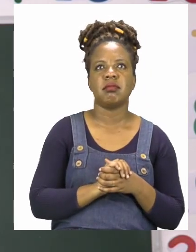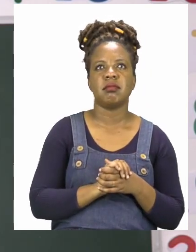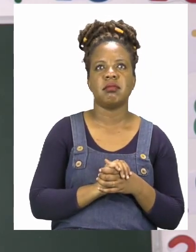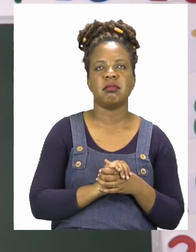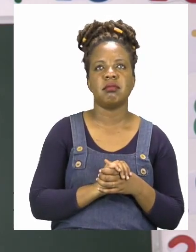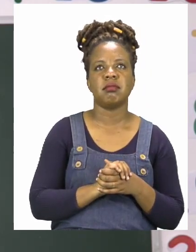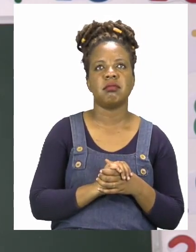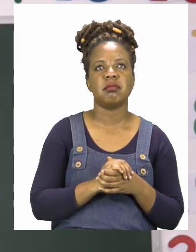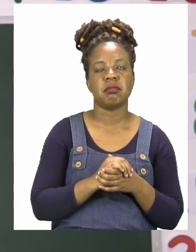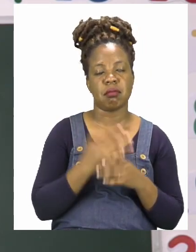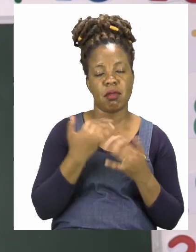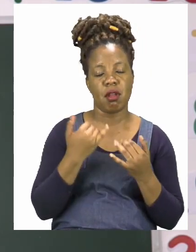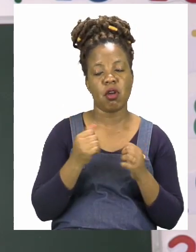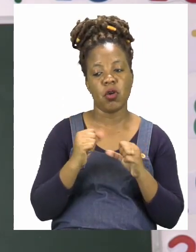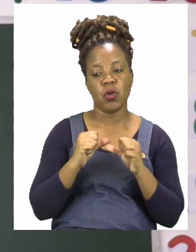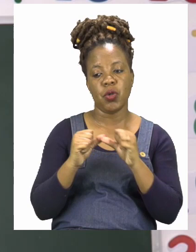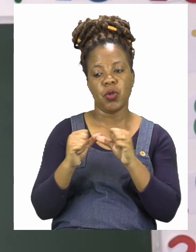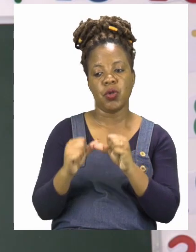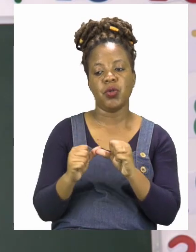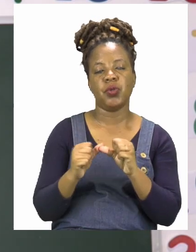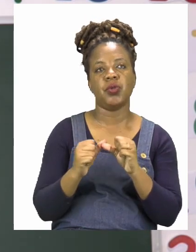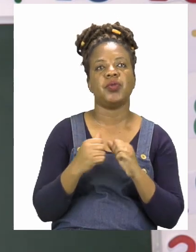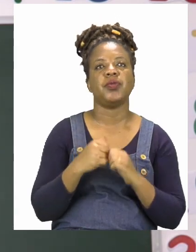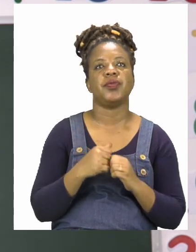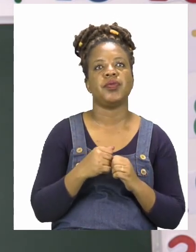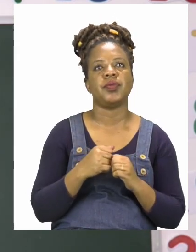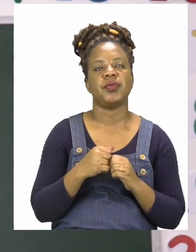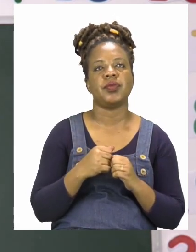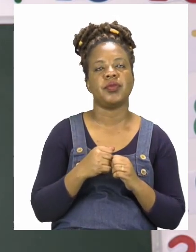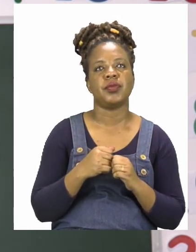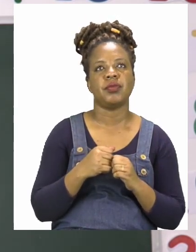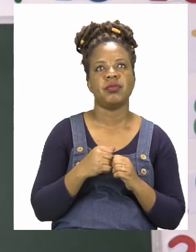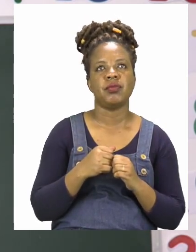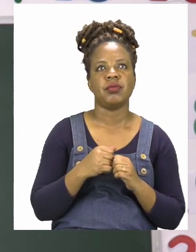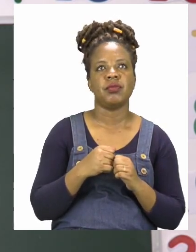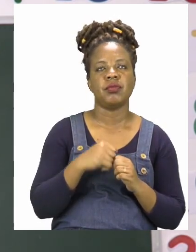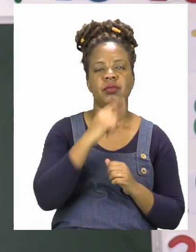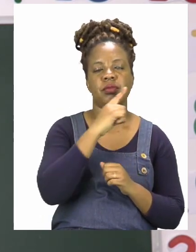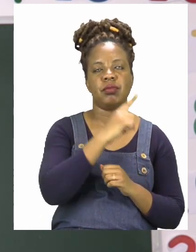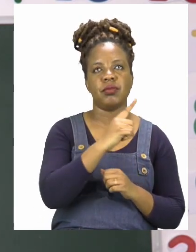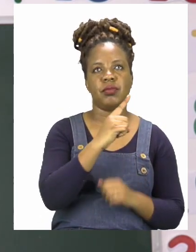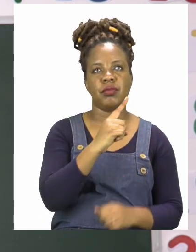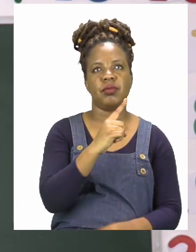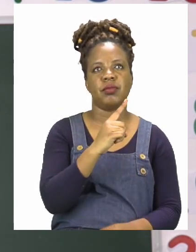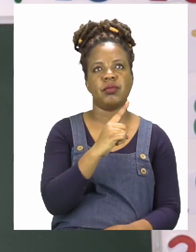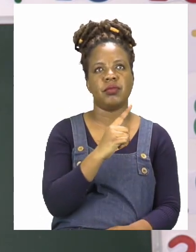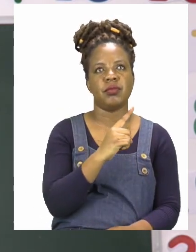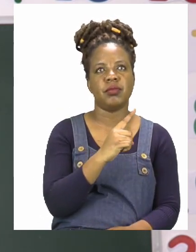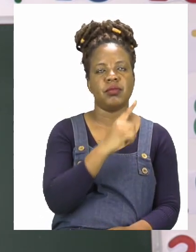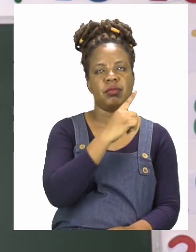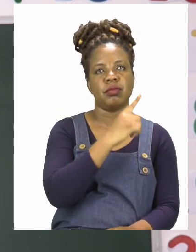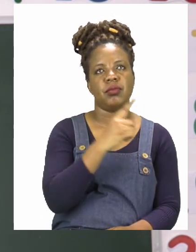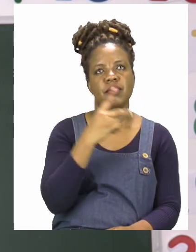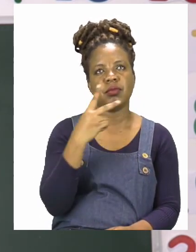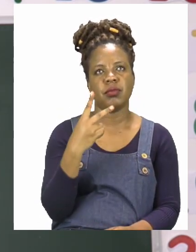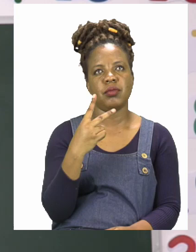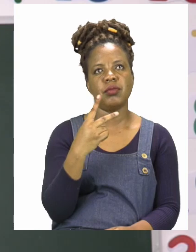Now we can continue counting forward. We are going to say 11,